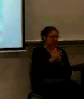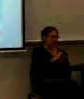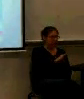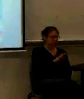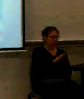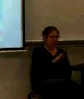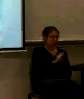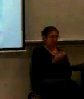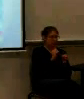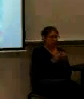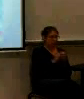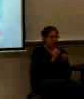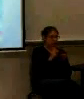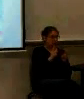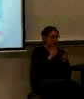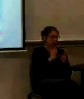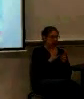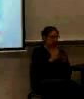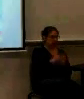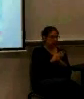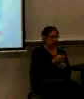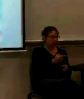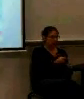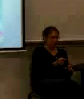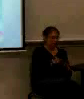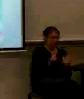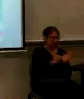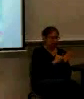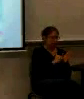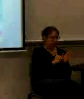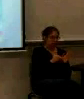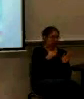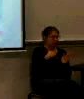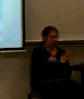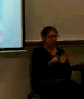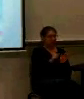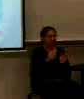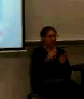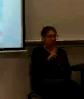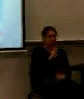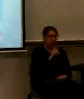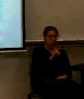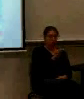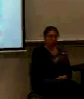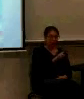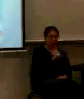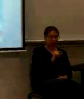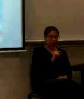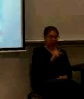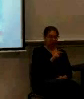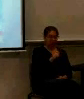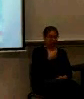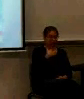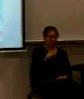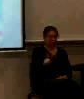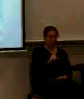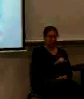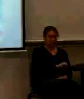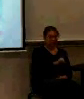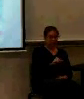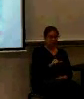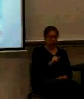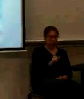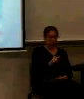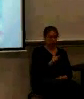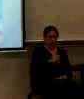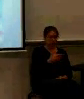nice solution that hopefully will keep this from happening again. There are other volcanic lakes that have similar things, and they've seen